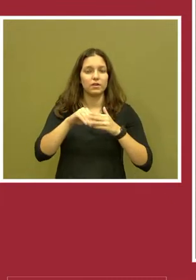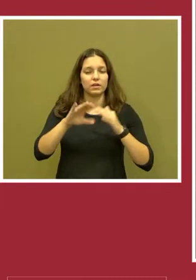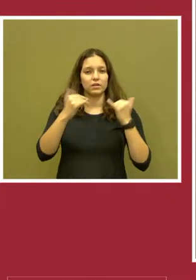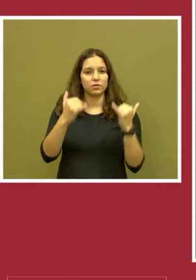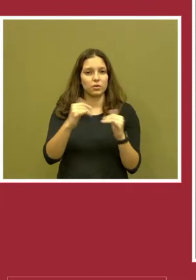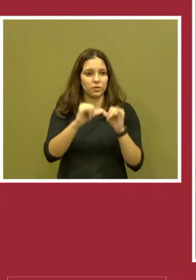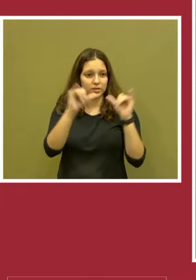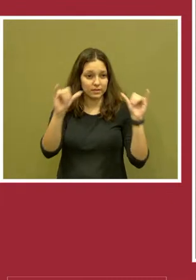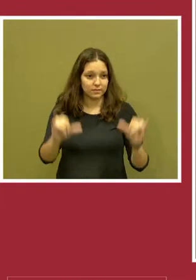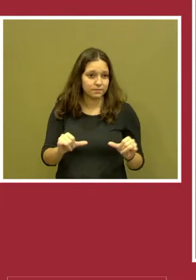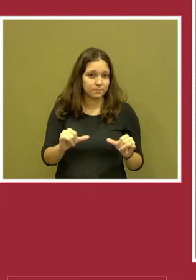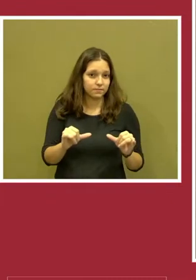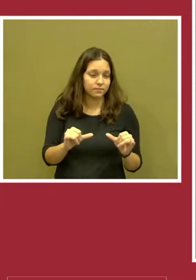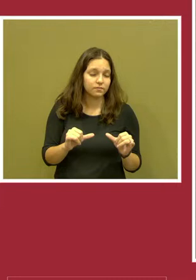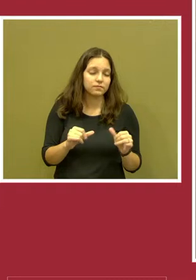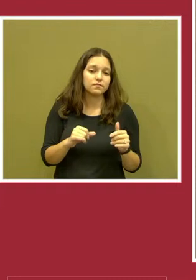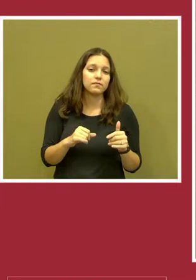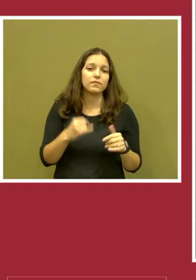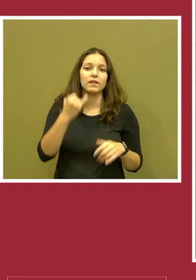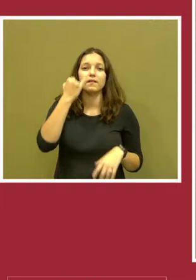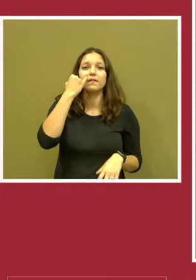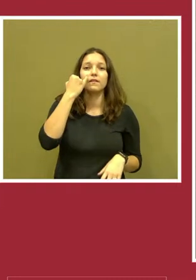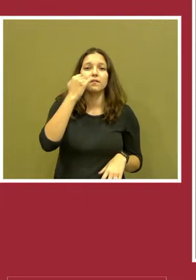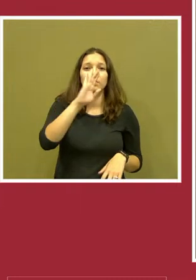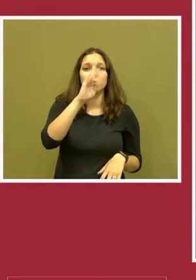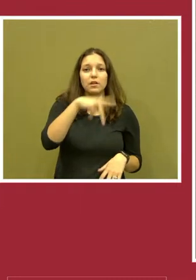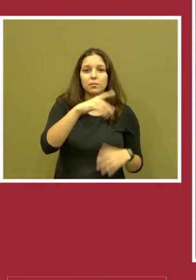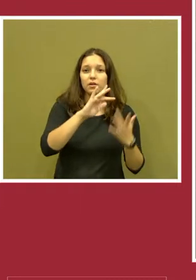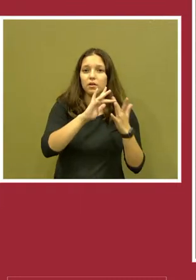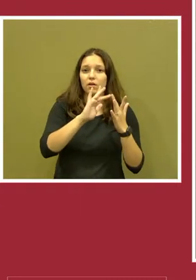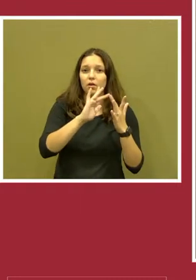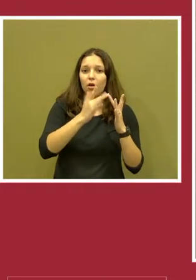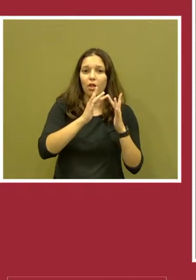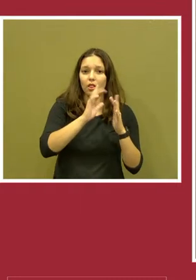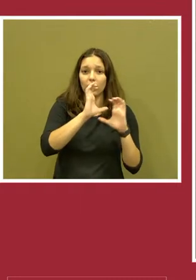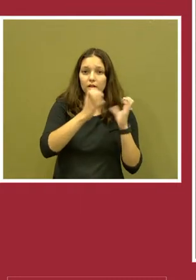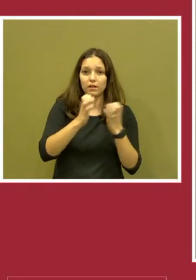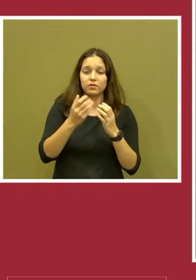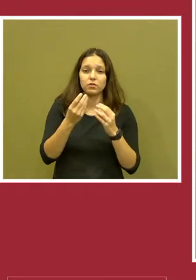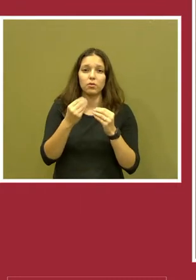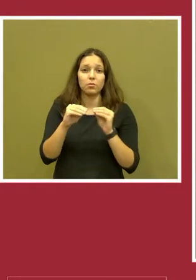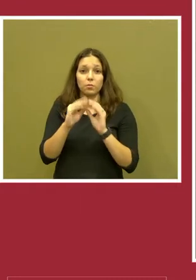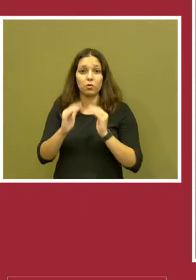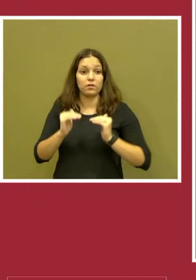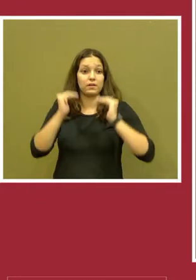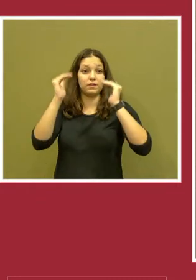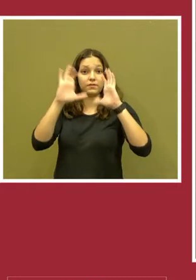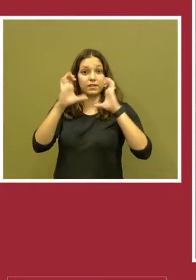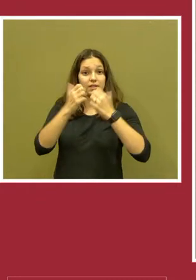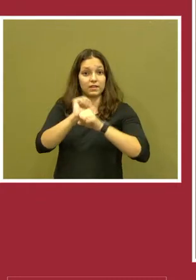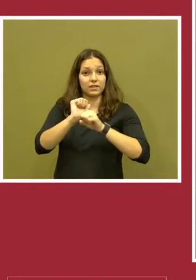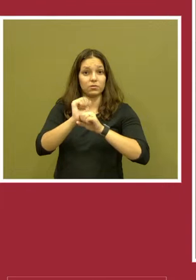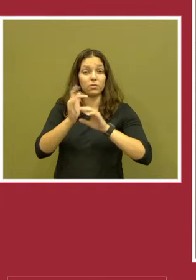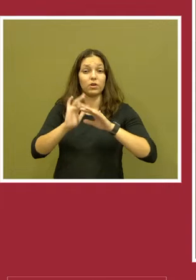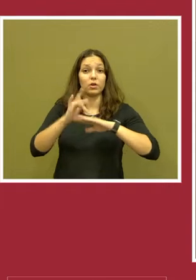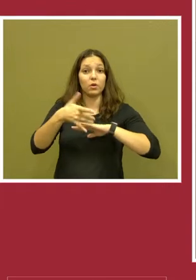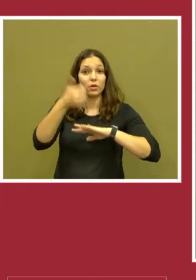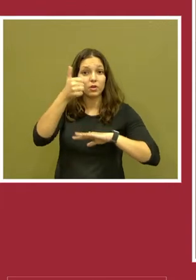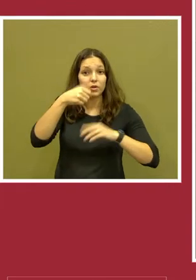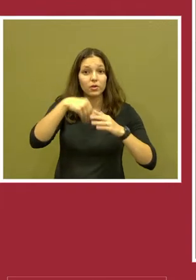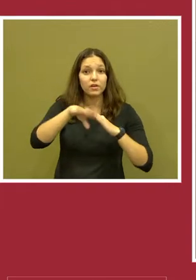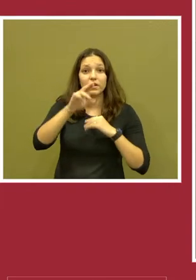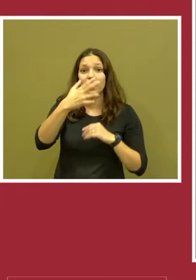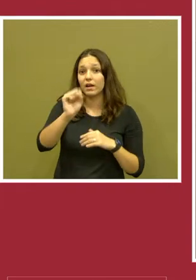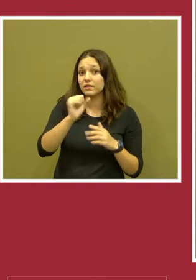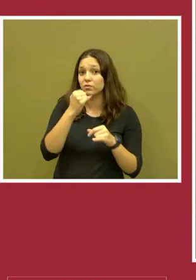current system, whether that is our Ben Lapine online classes or getting them in a more advanced classwork earlier at the high school site. If